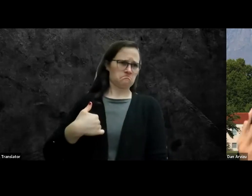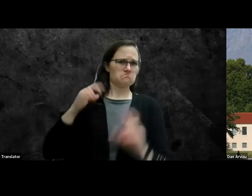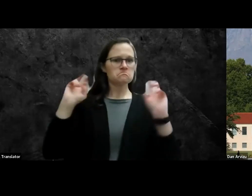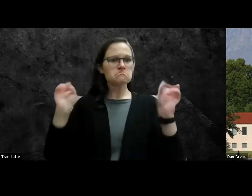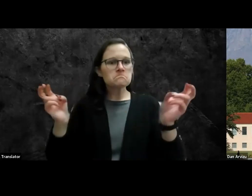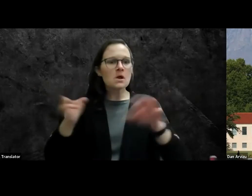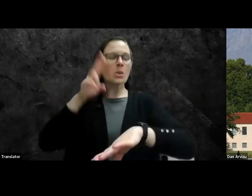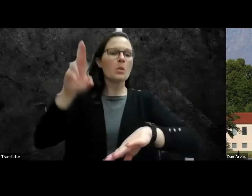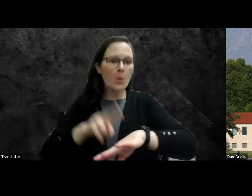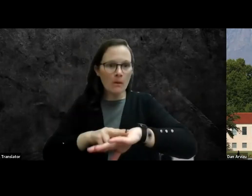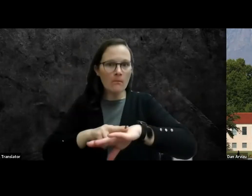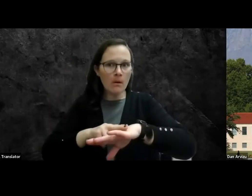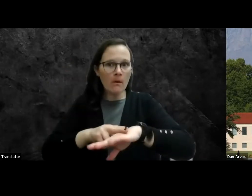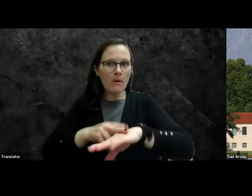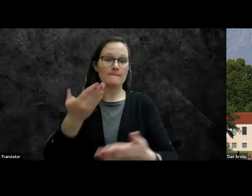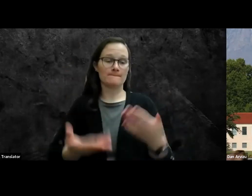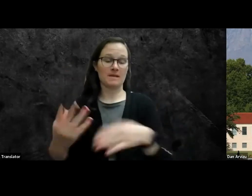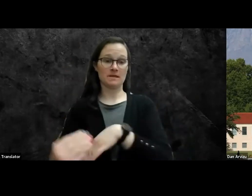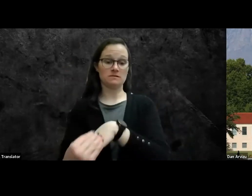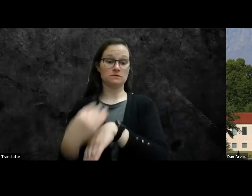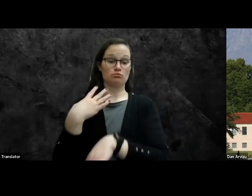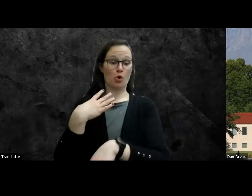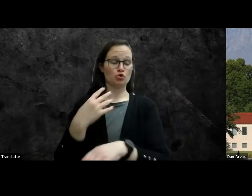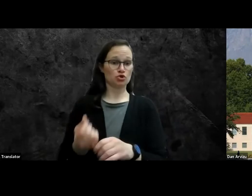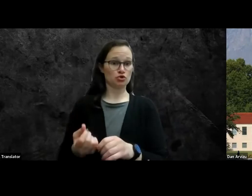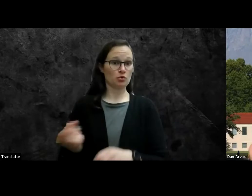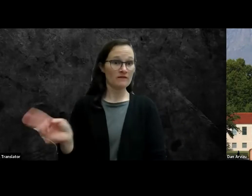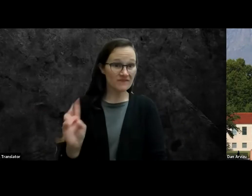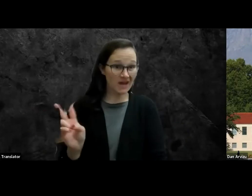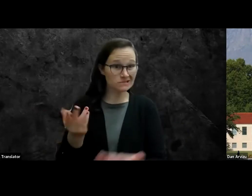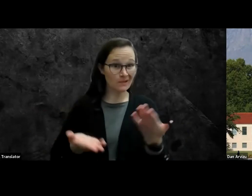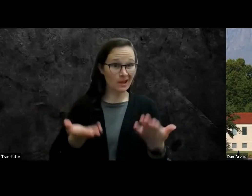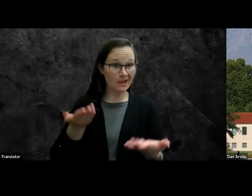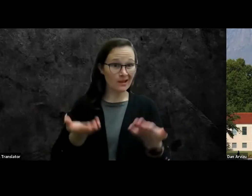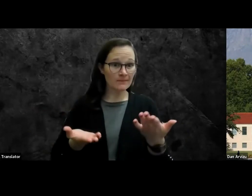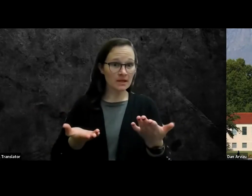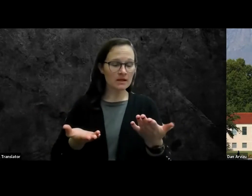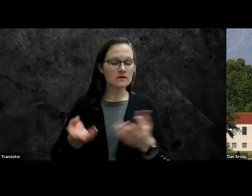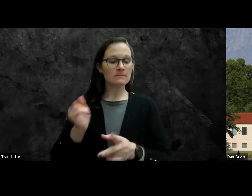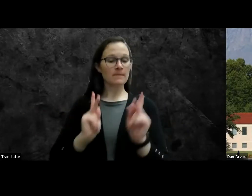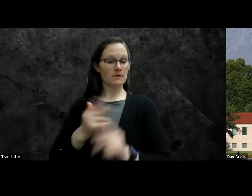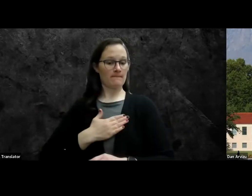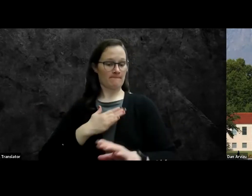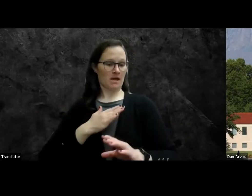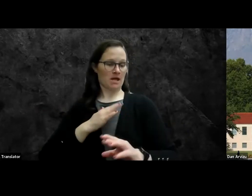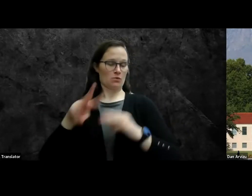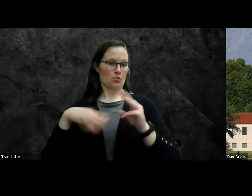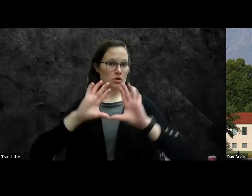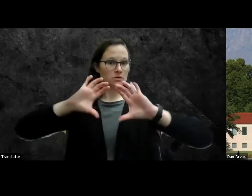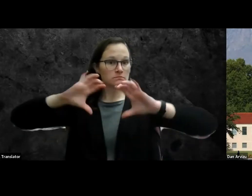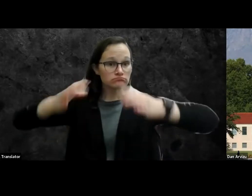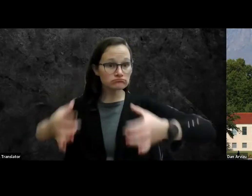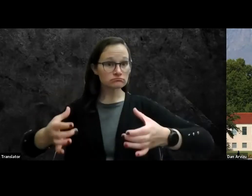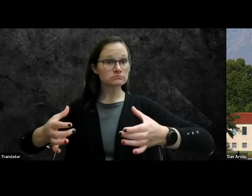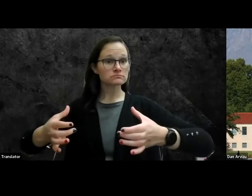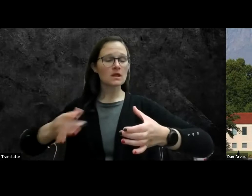to the virus and be able to carry it asymptomatically or maybe with mild symptoms, there are people in my immediate sphere at home